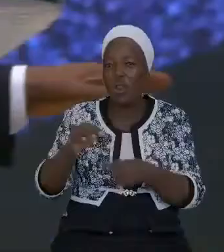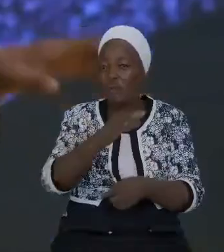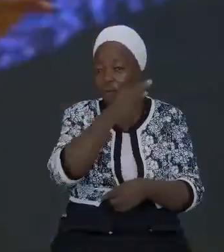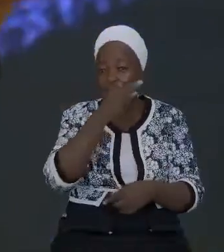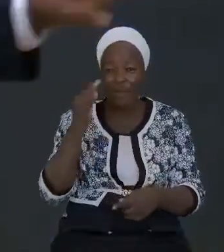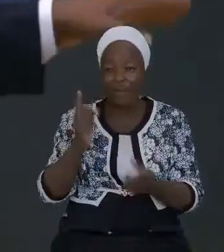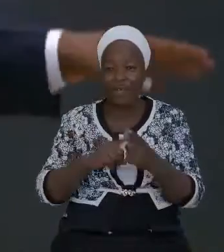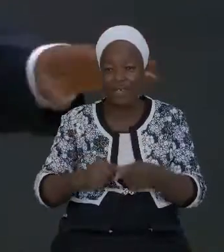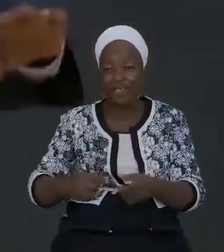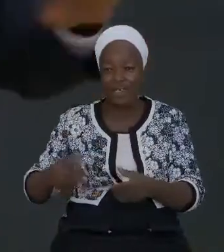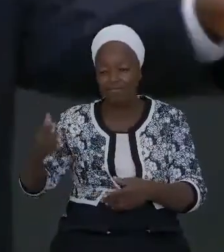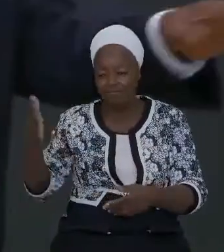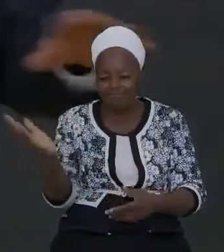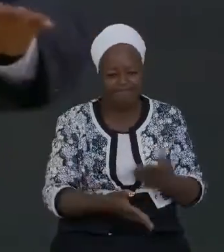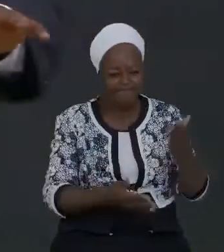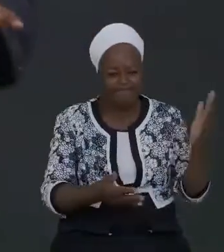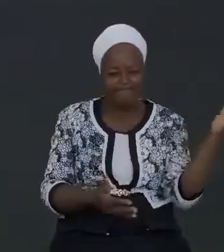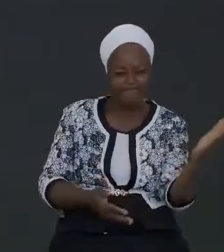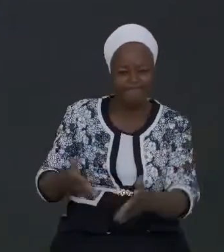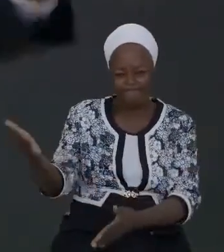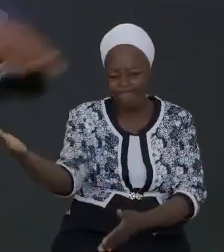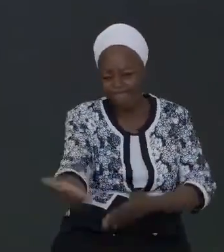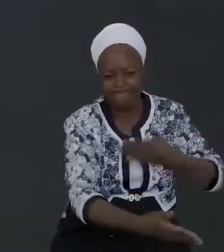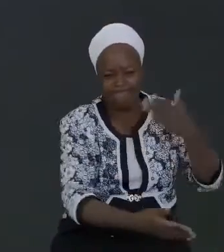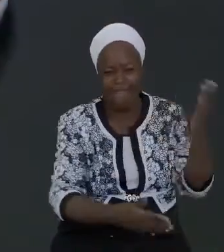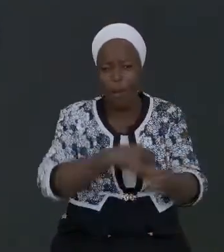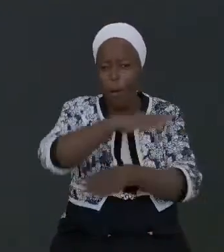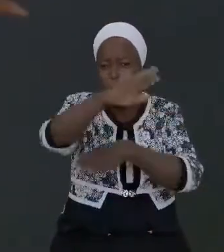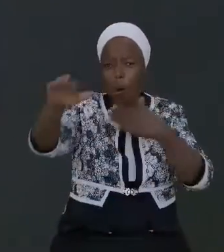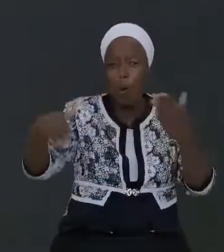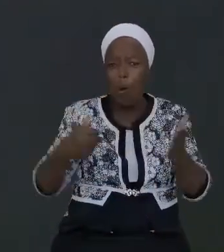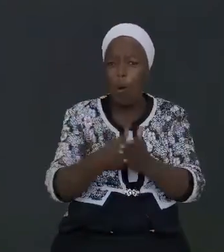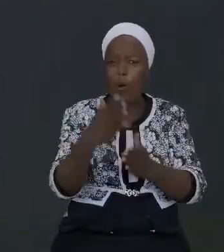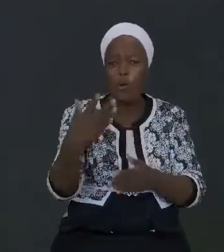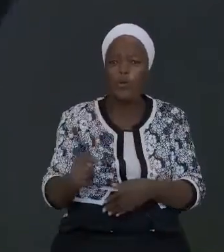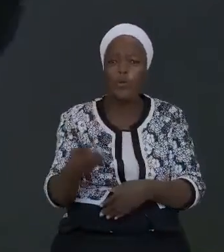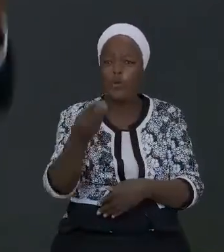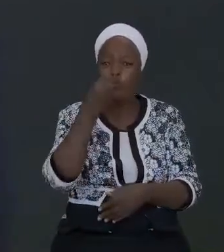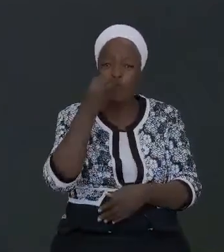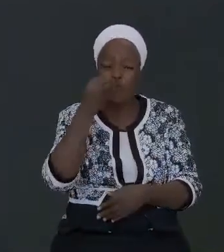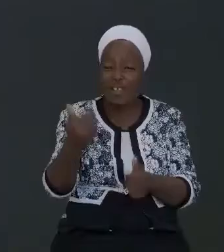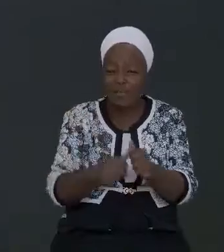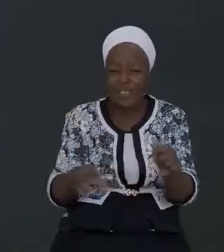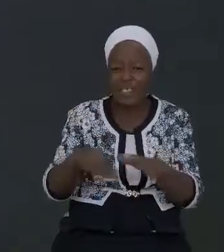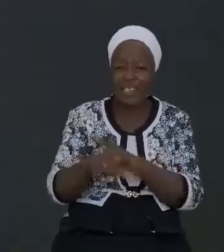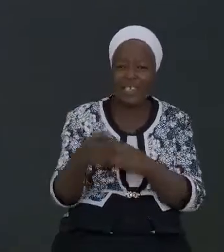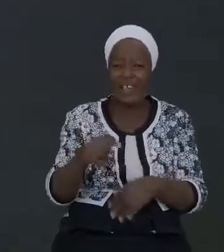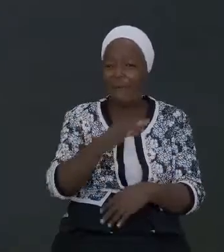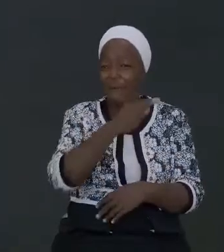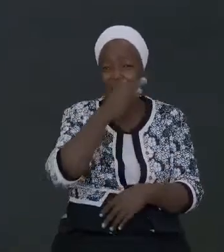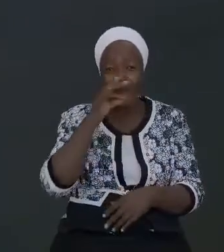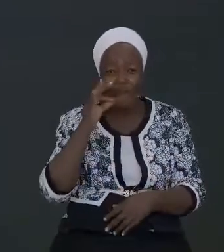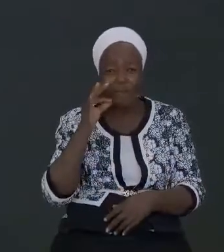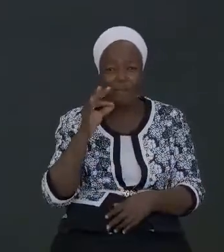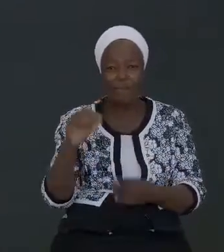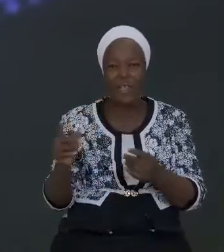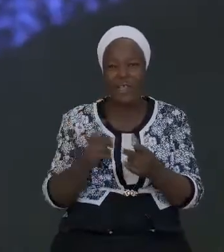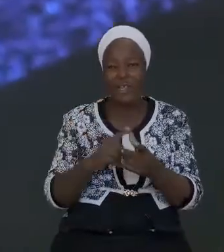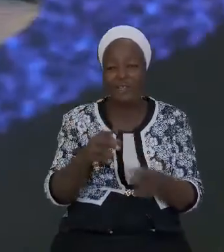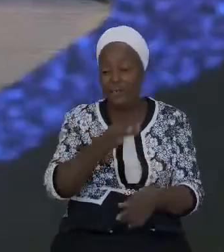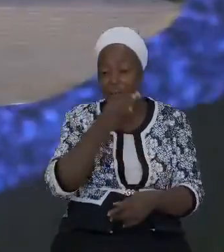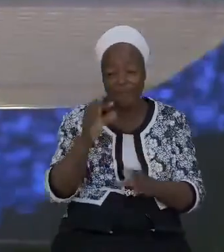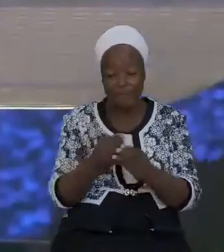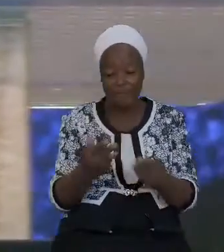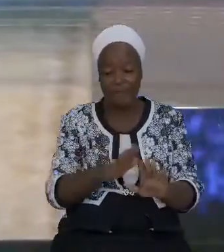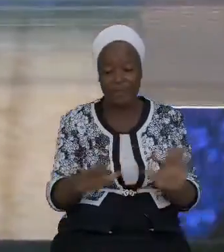all the branches and all the cocoyam leaves and cut off everything. And then I came back